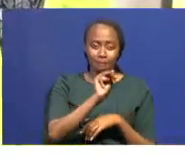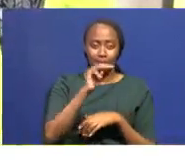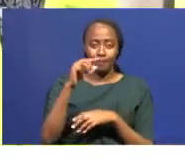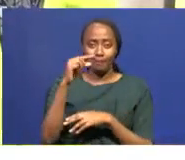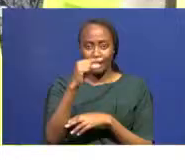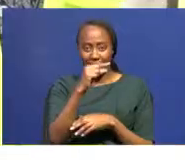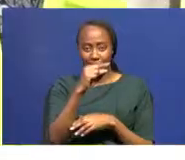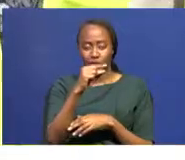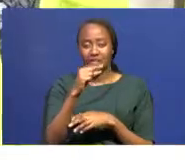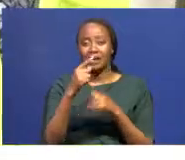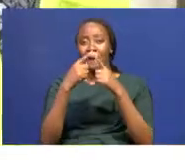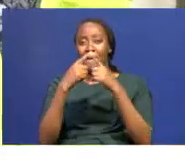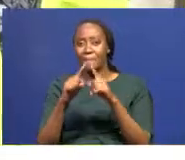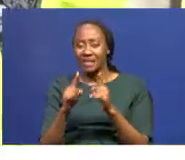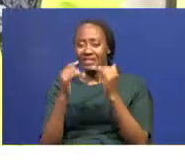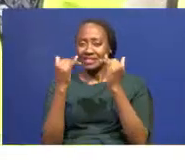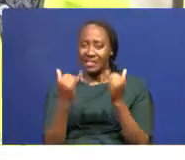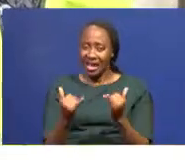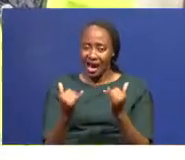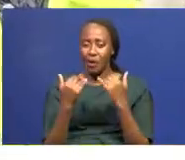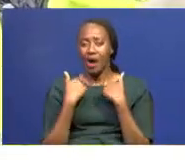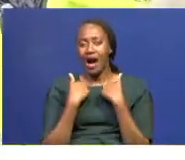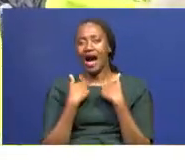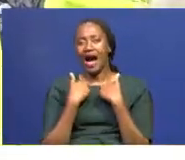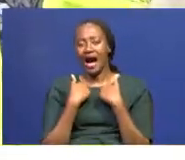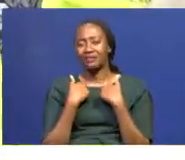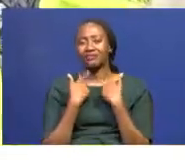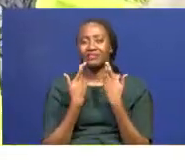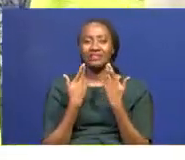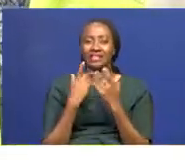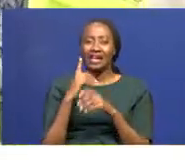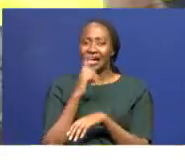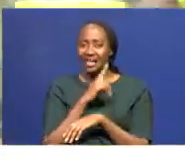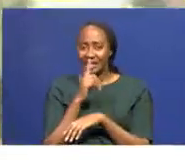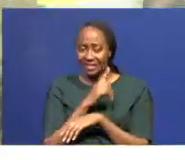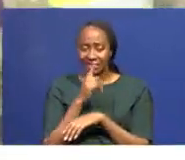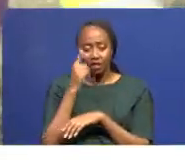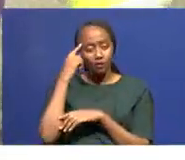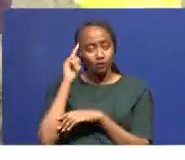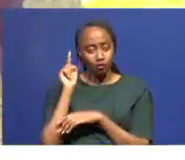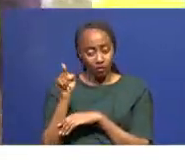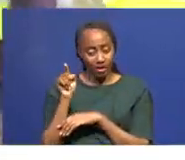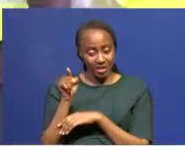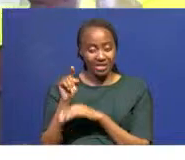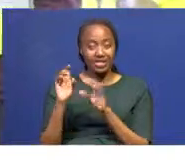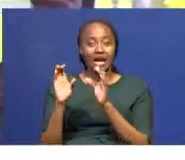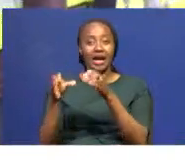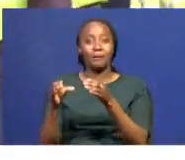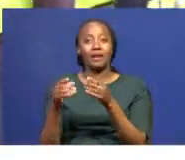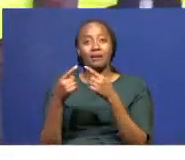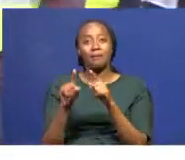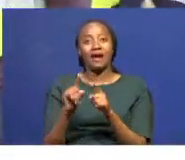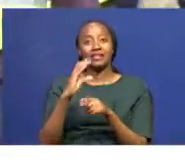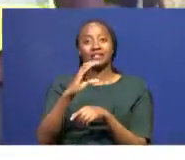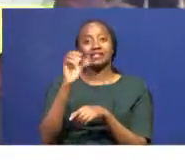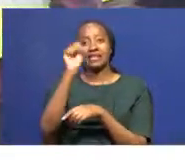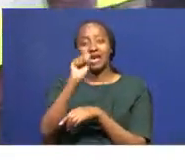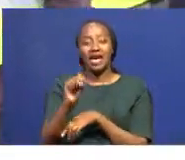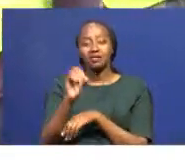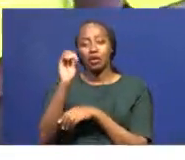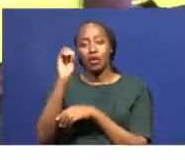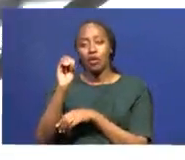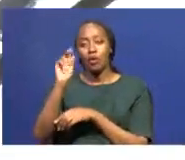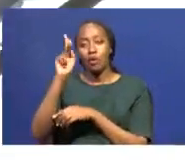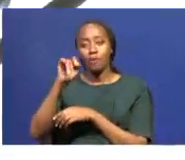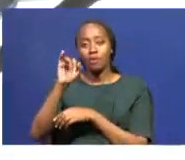it has gone beyond the design of 200 megawatts, which is a risk we took as a company. Energy Cabinet Secretary Opiyo Wandayi says the restored